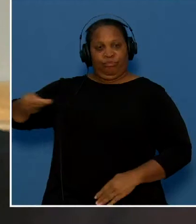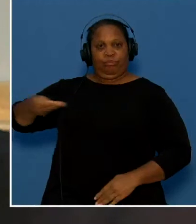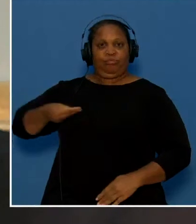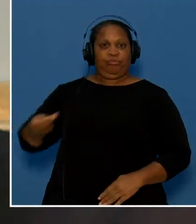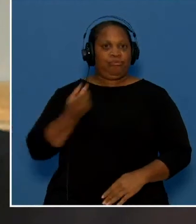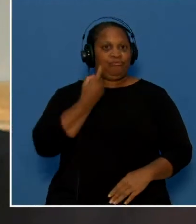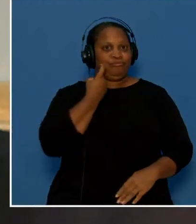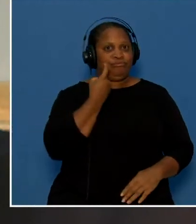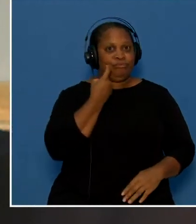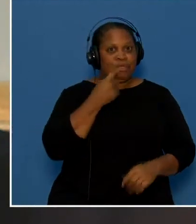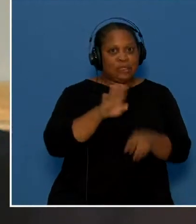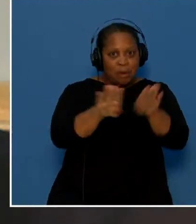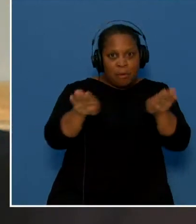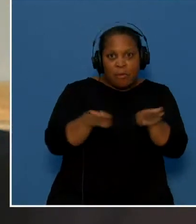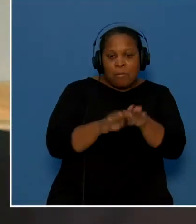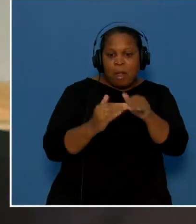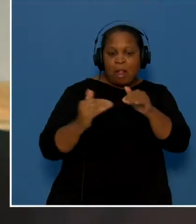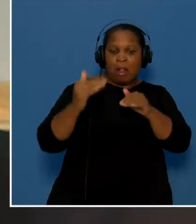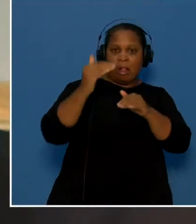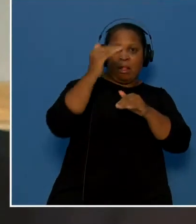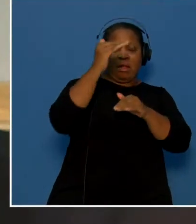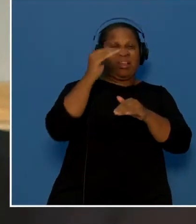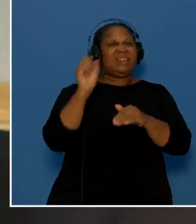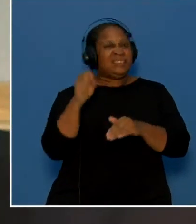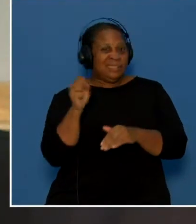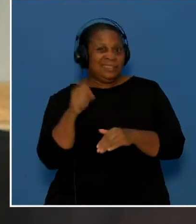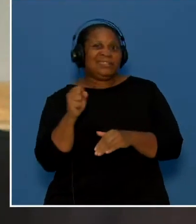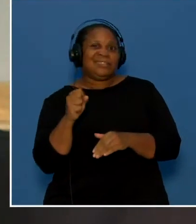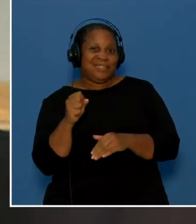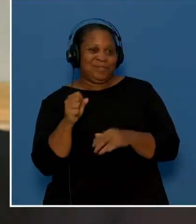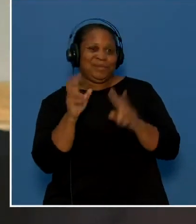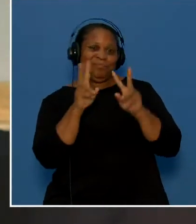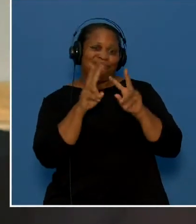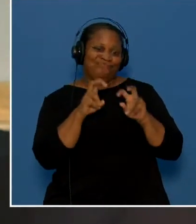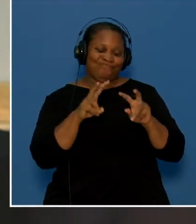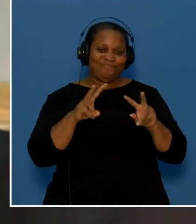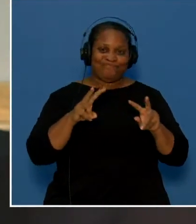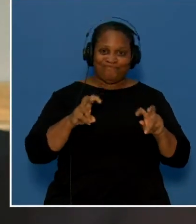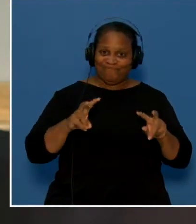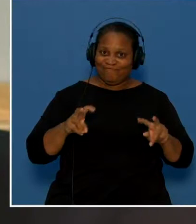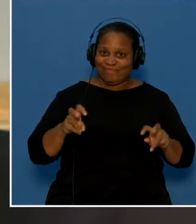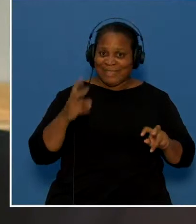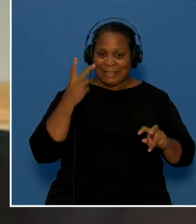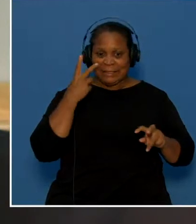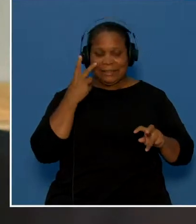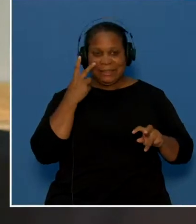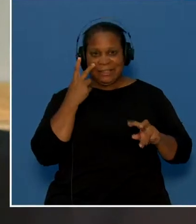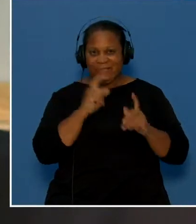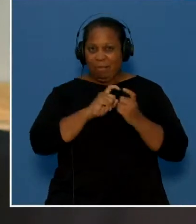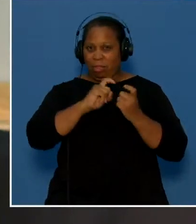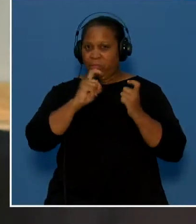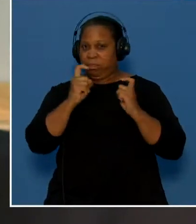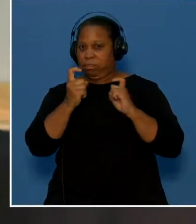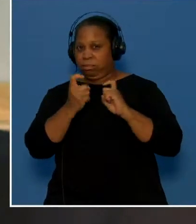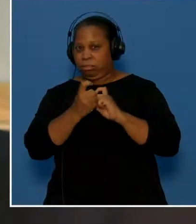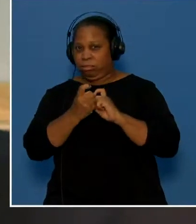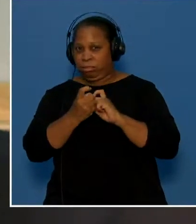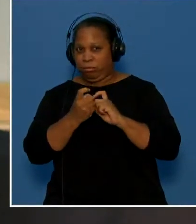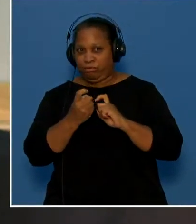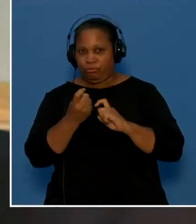late, then those are certainly circumstances that we'll have to explore to see whether or not there are further refinements to the